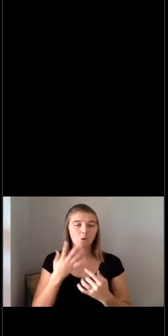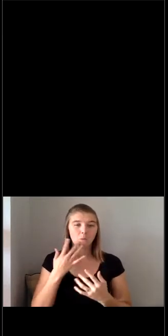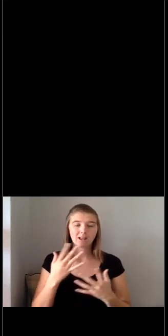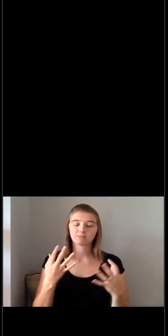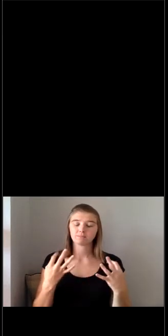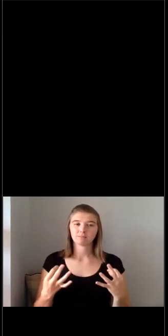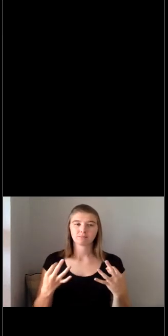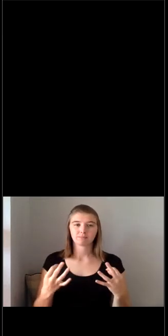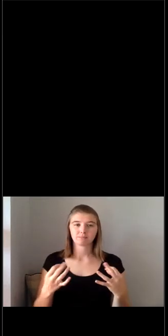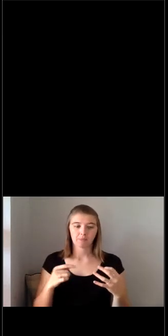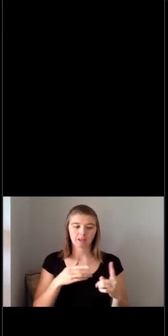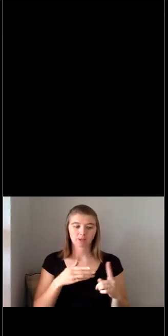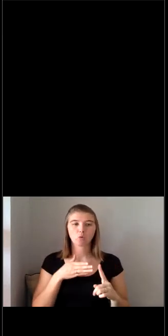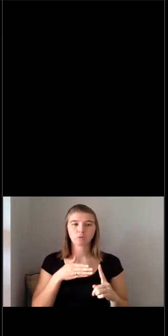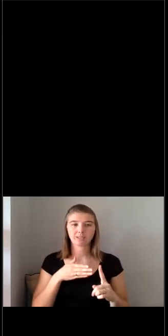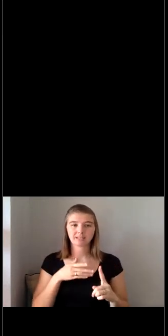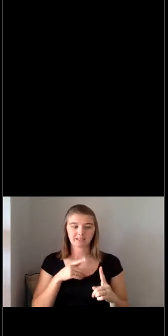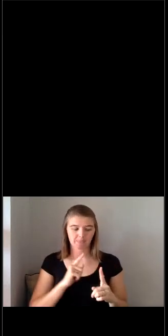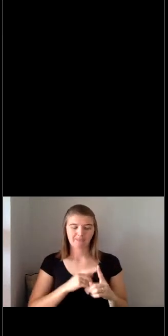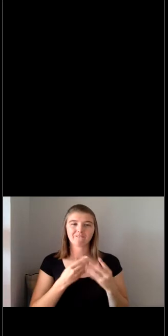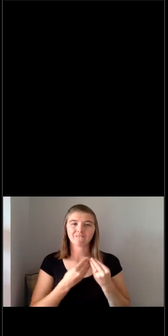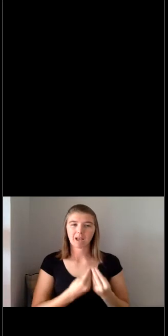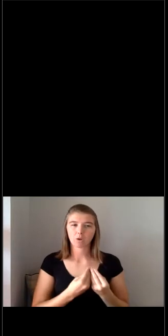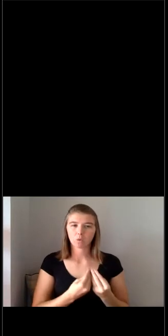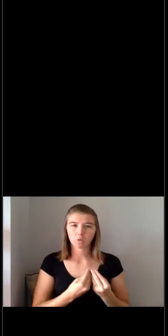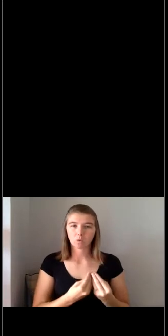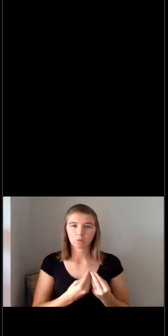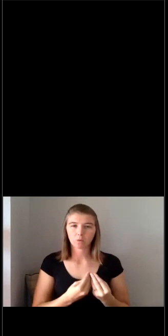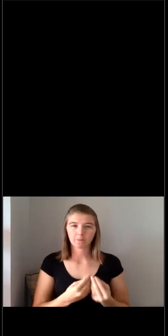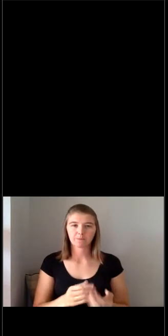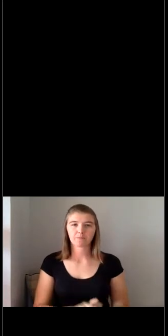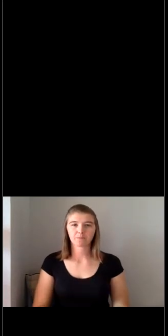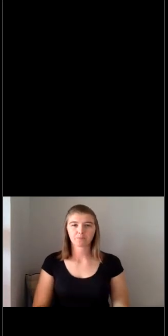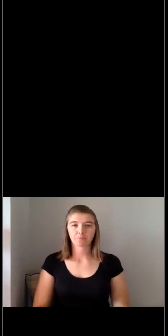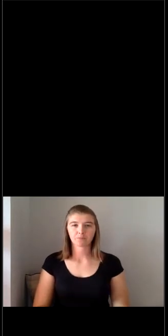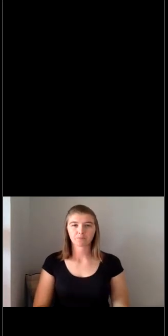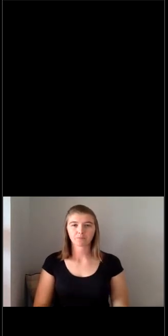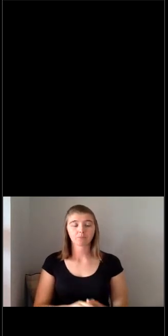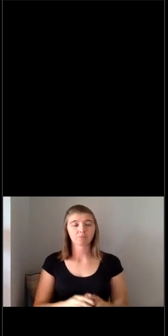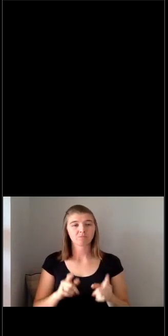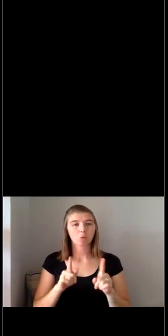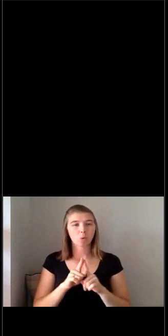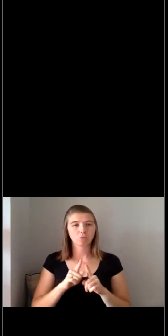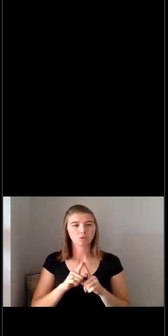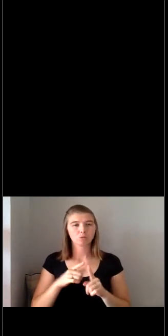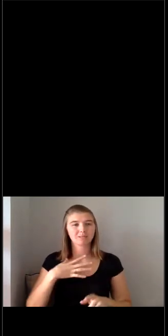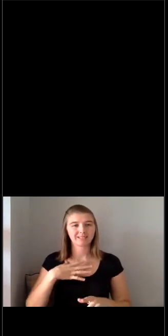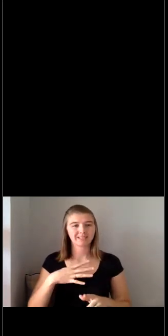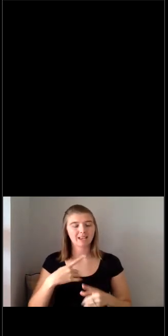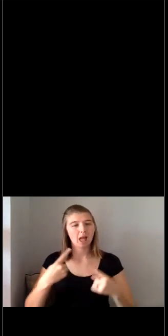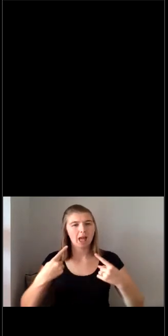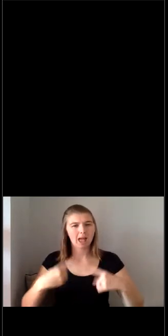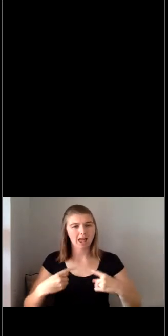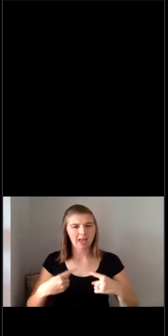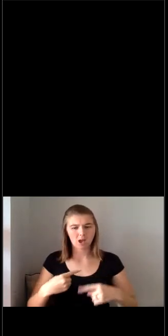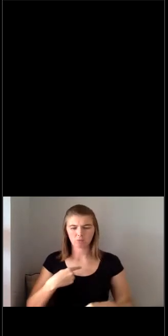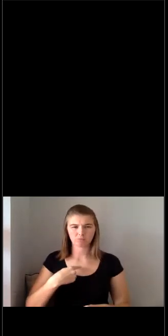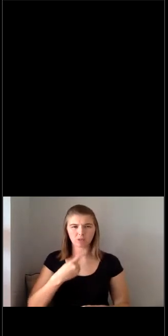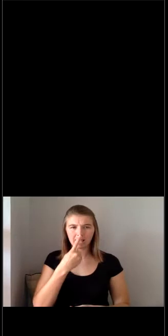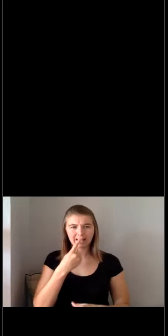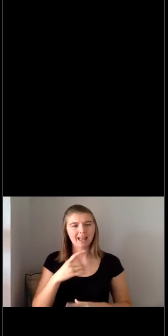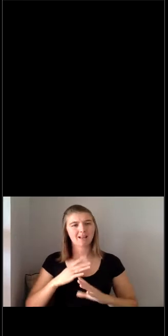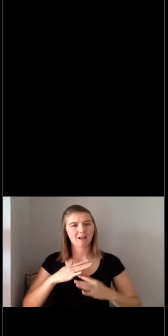value. And also to acknowledge, when do we actually give ourselves permission to have a moment like that? You know, from the moment we wake up, we're